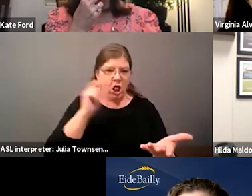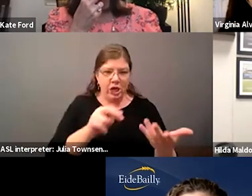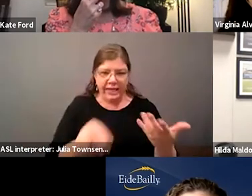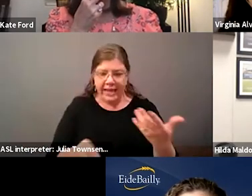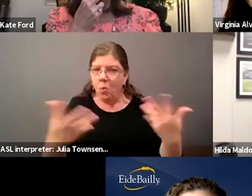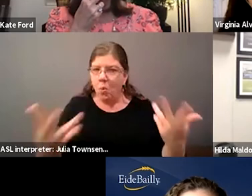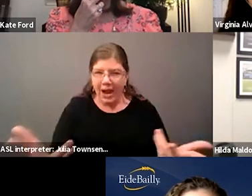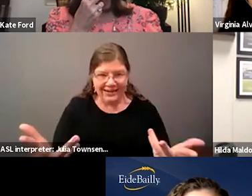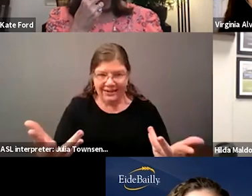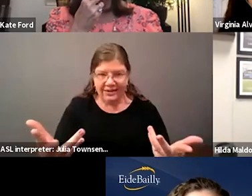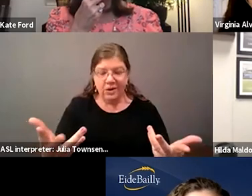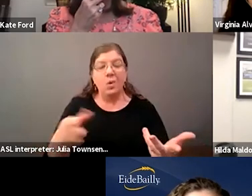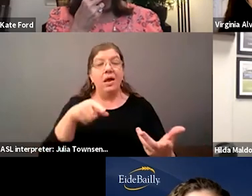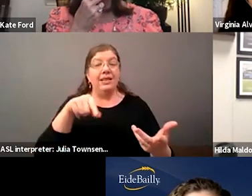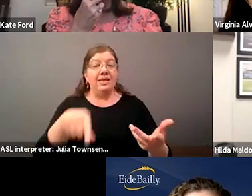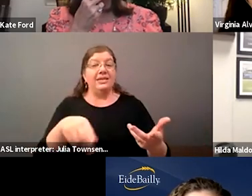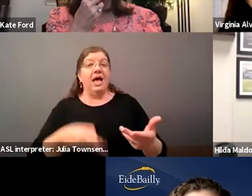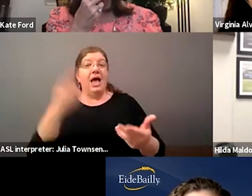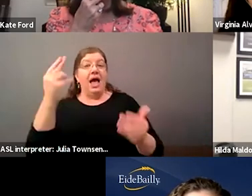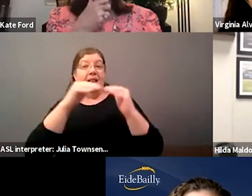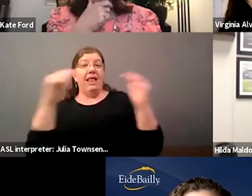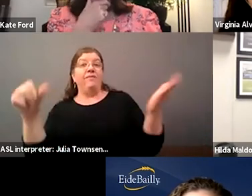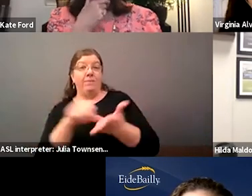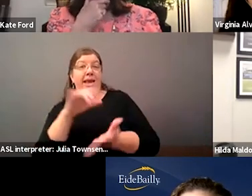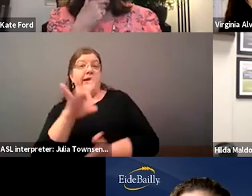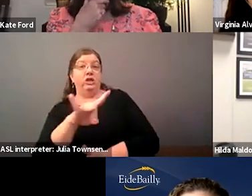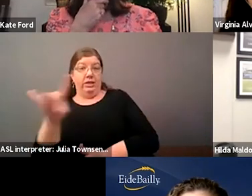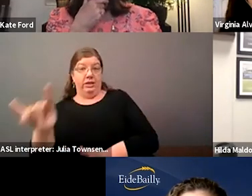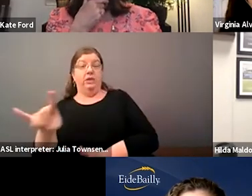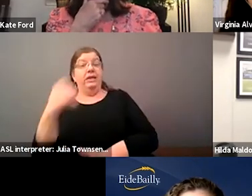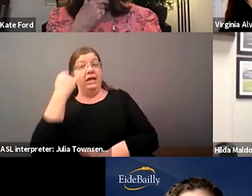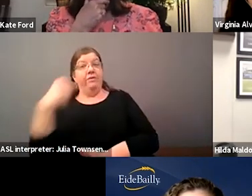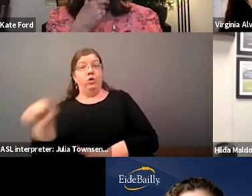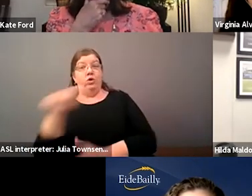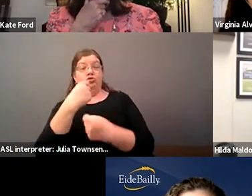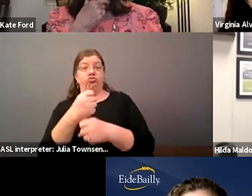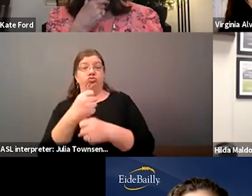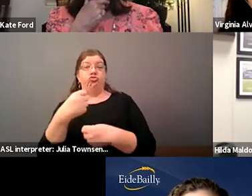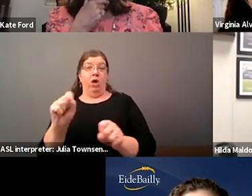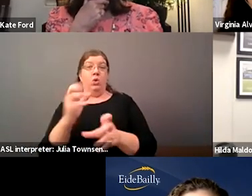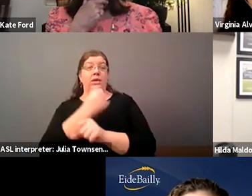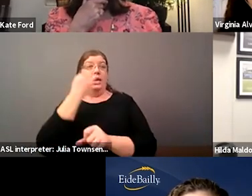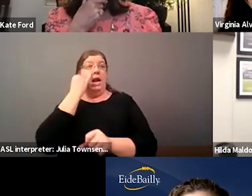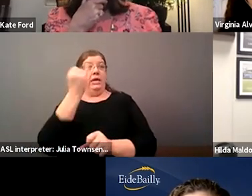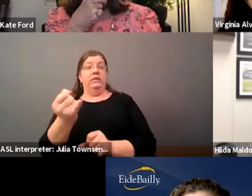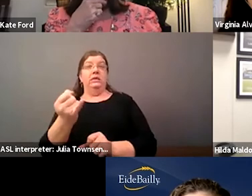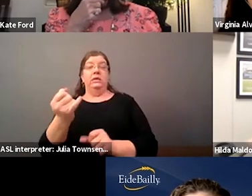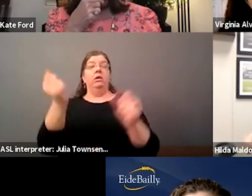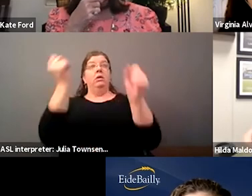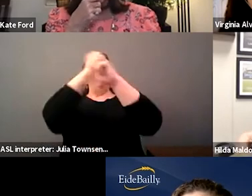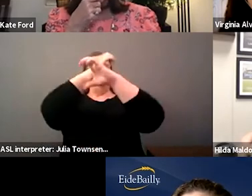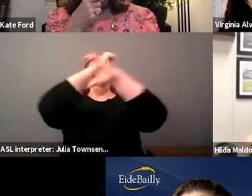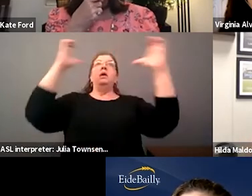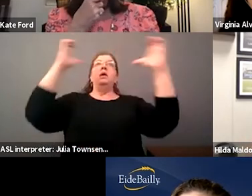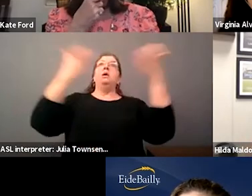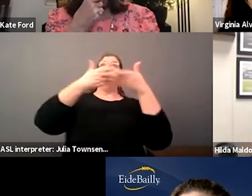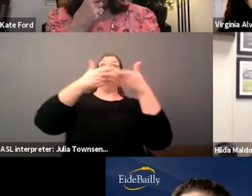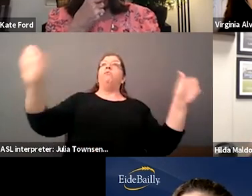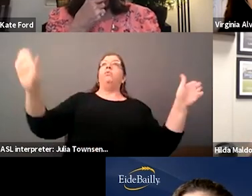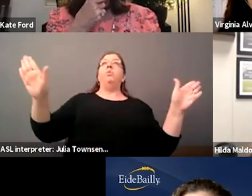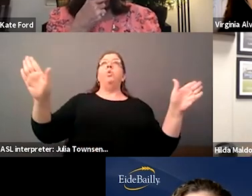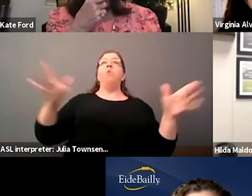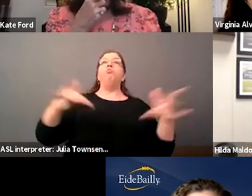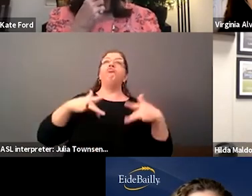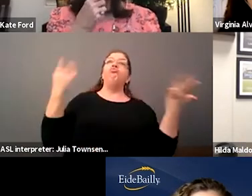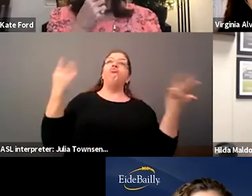well this is a very high level page for you if if you're trying to get an idea as to big picture overall where are we